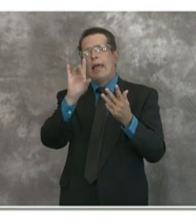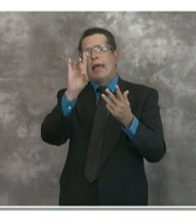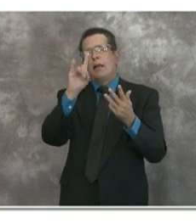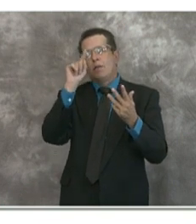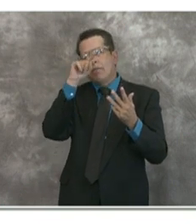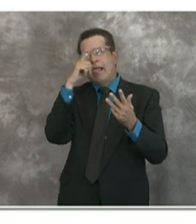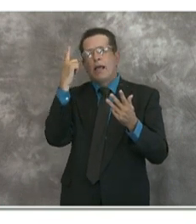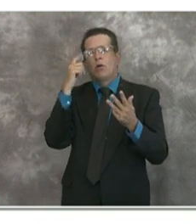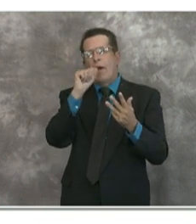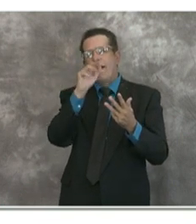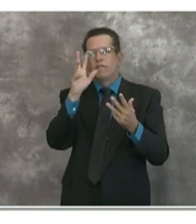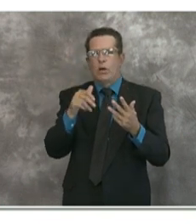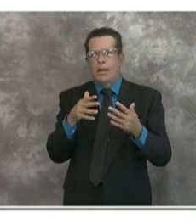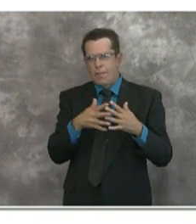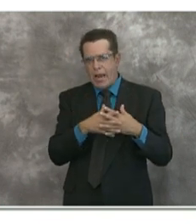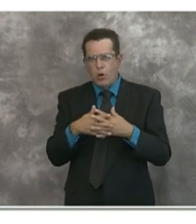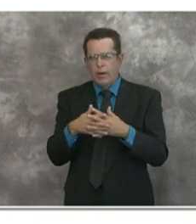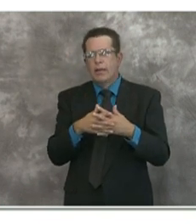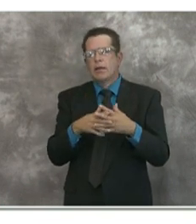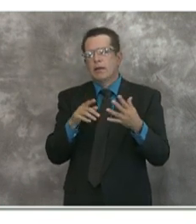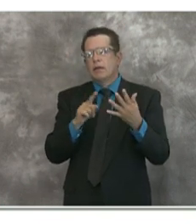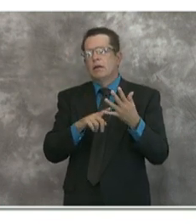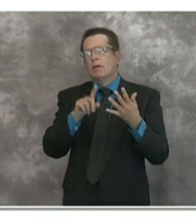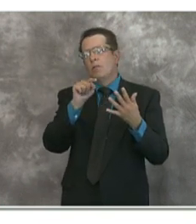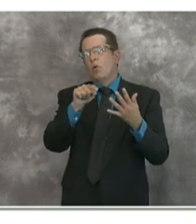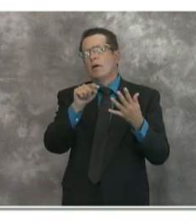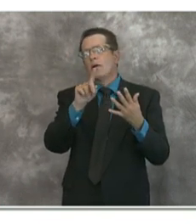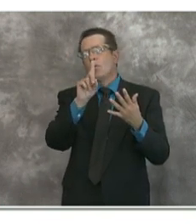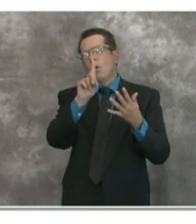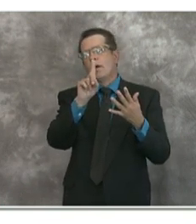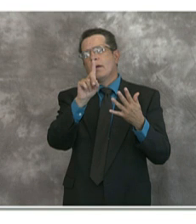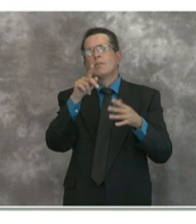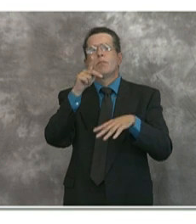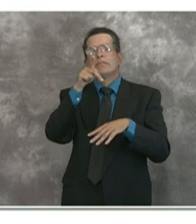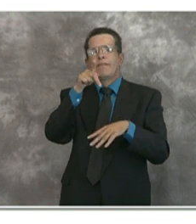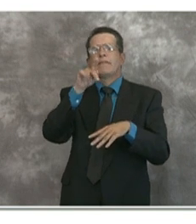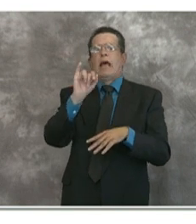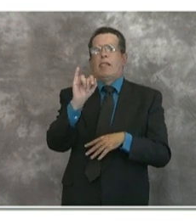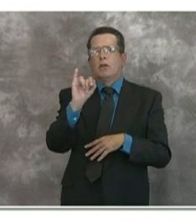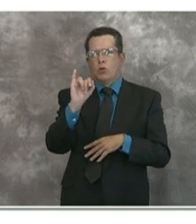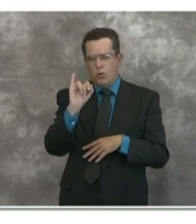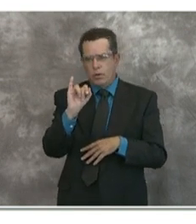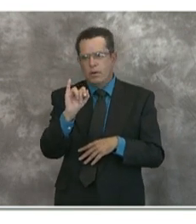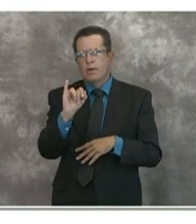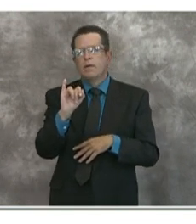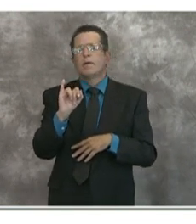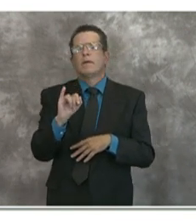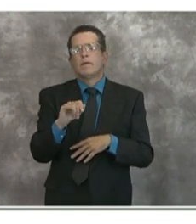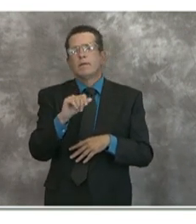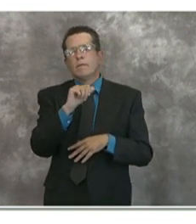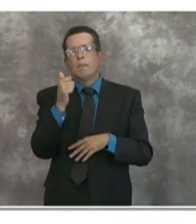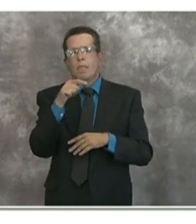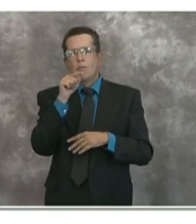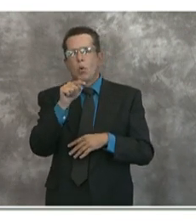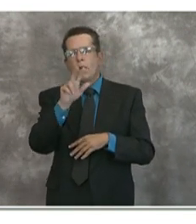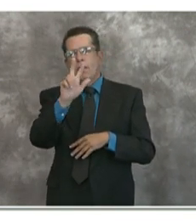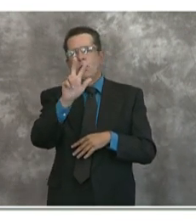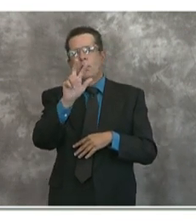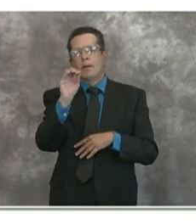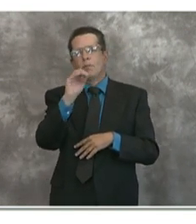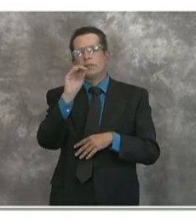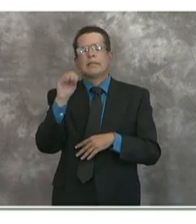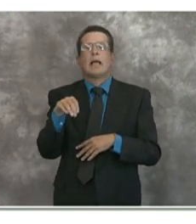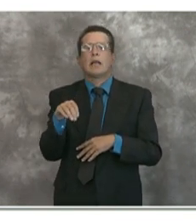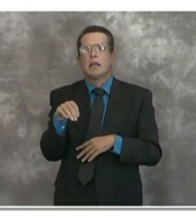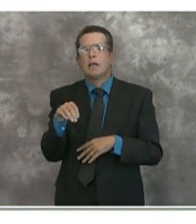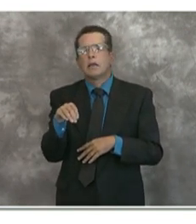are Black or African American, 1 or 0.3% are Pacific Islander, 1 or 0.3%